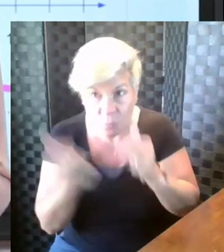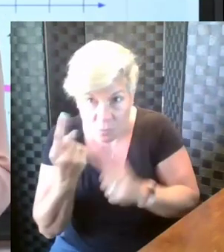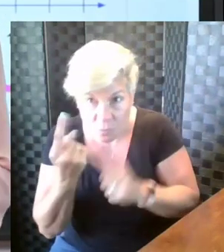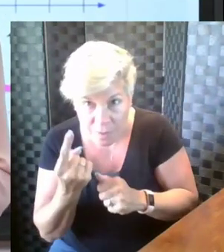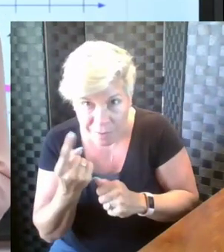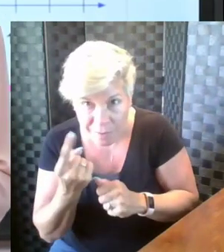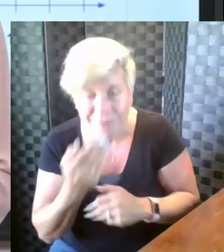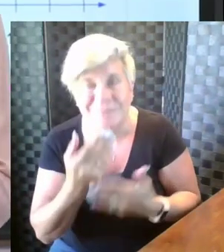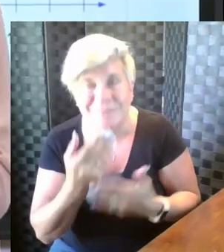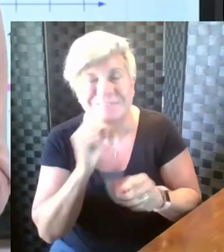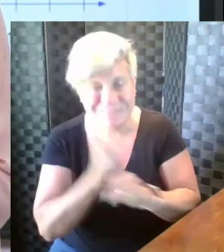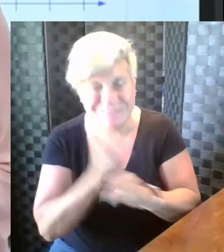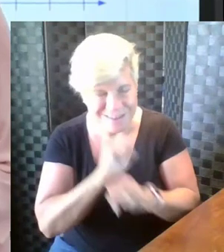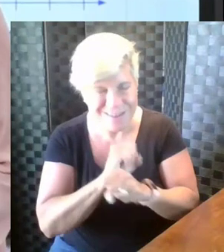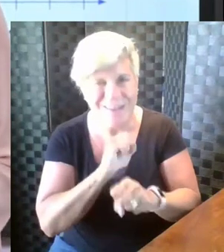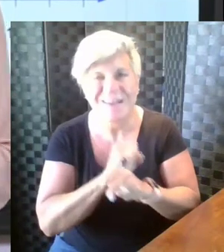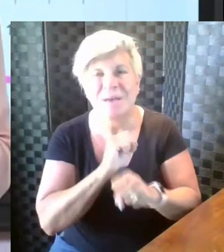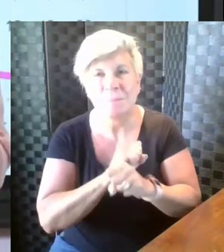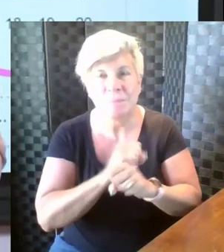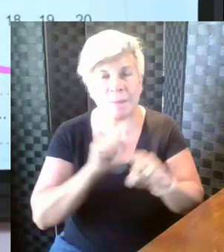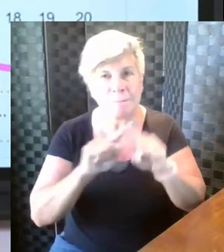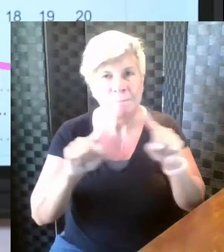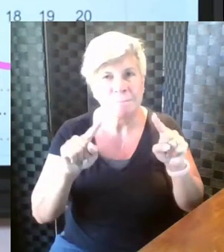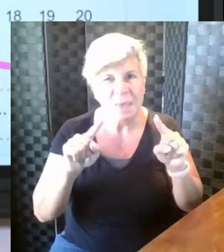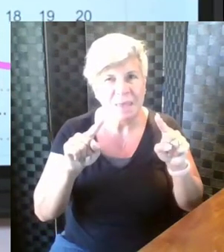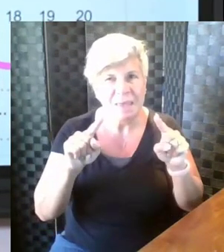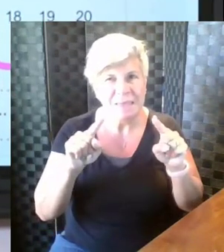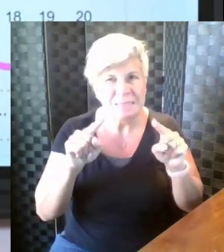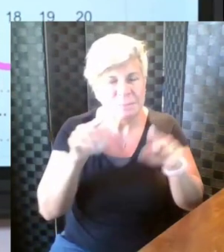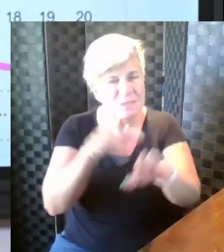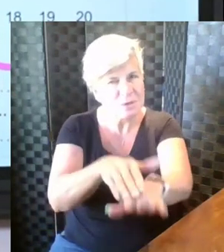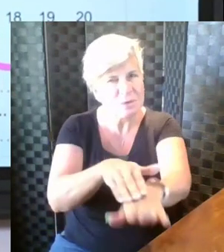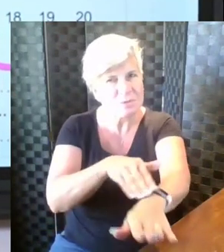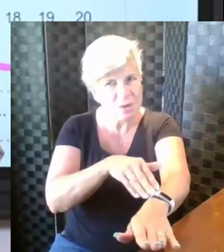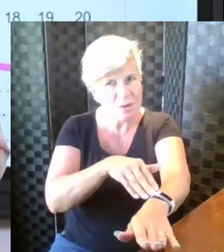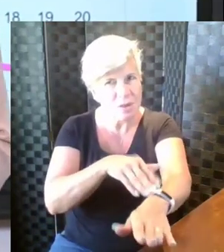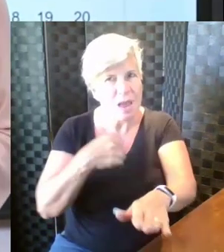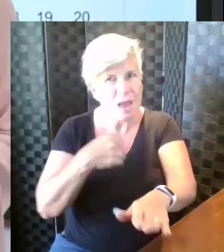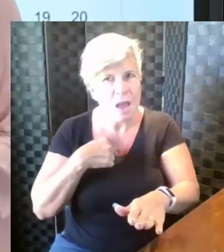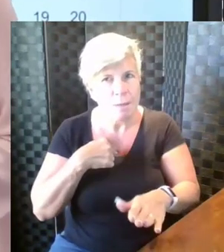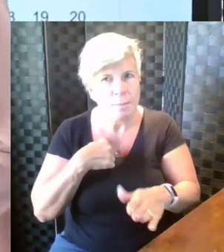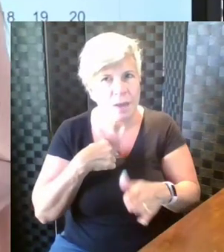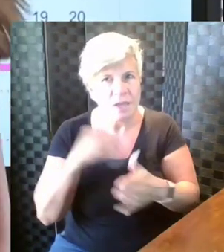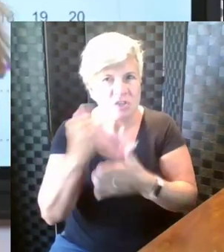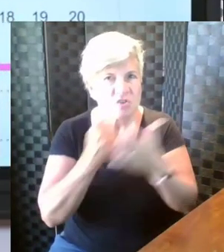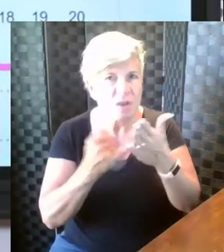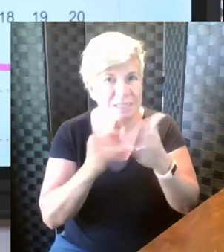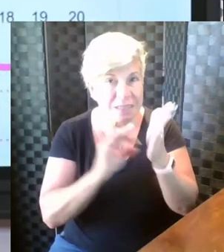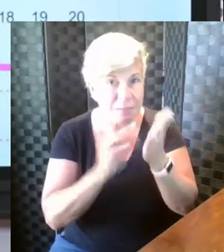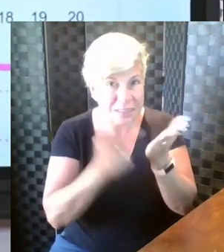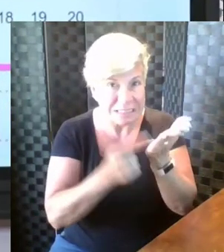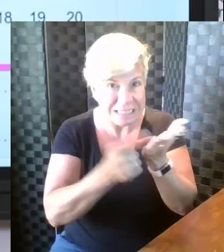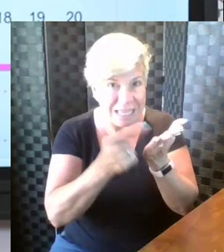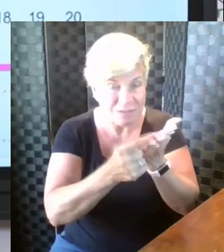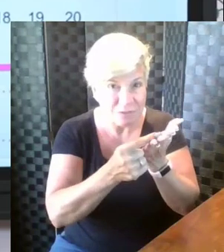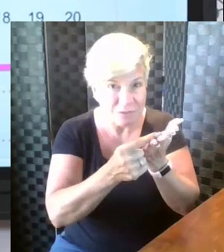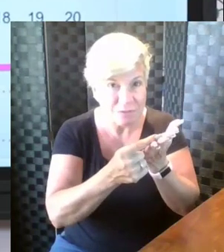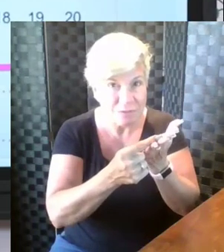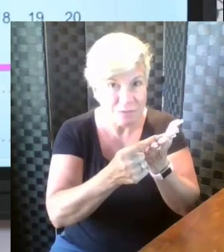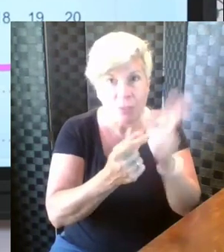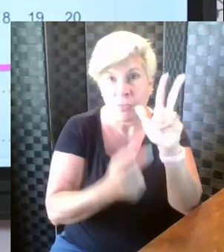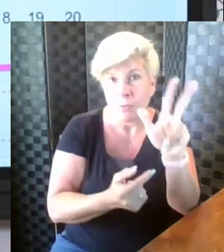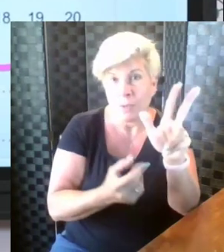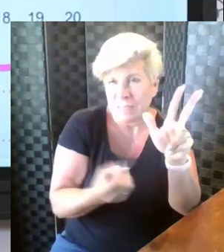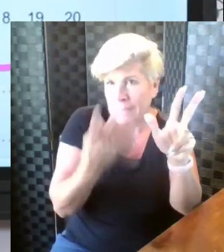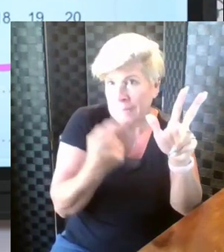And I see a couple of you nodding, so I know you do. But I'm going to need those baby steps. So I'm going to draw some counters above these numbers.